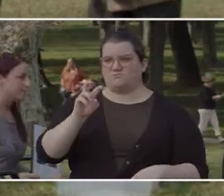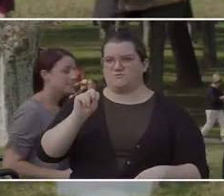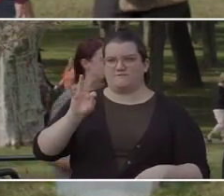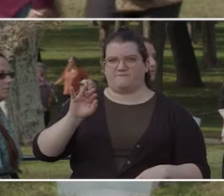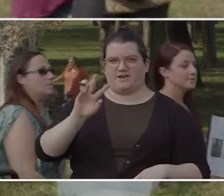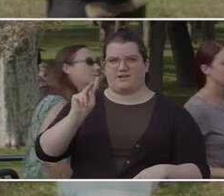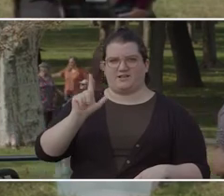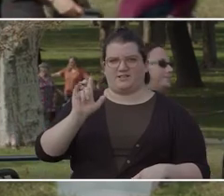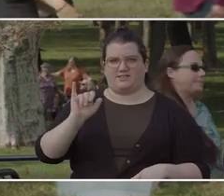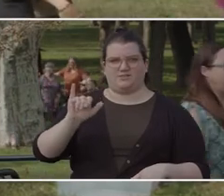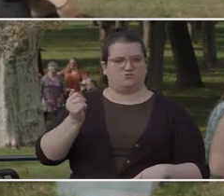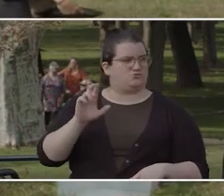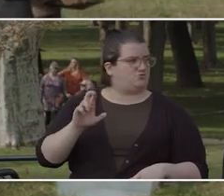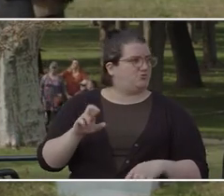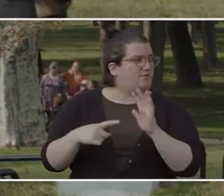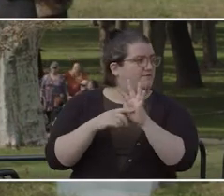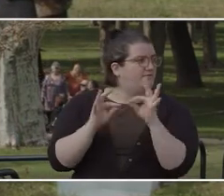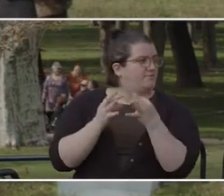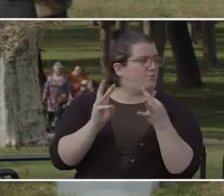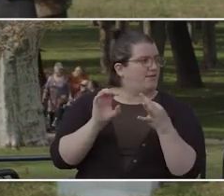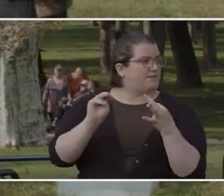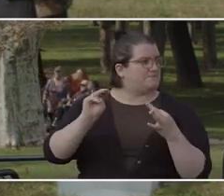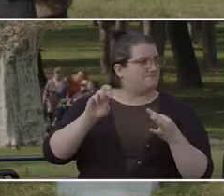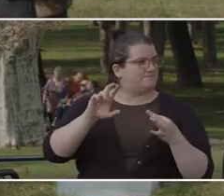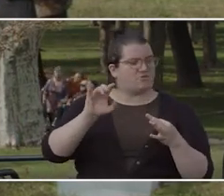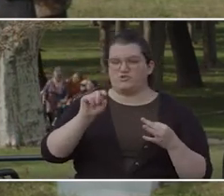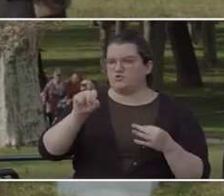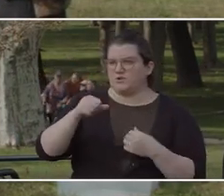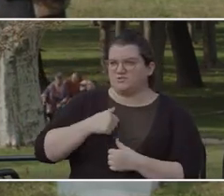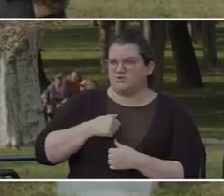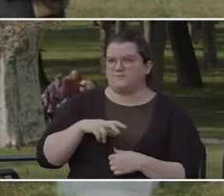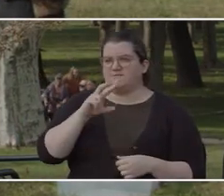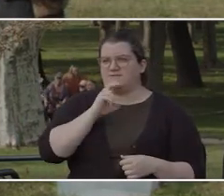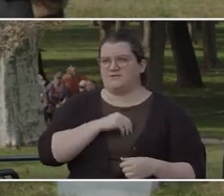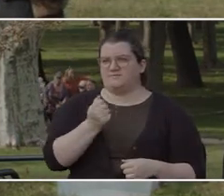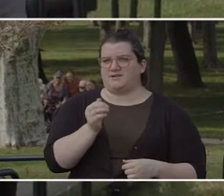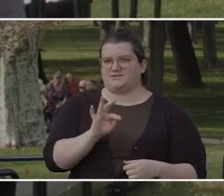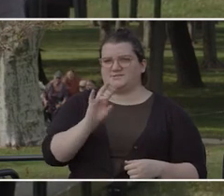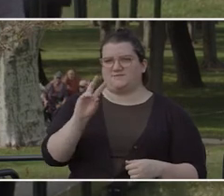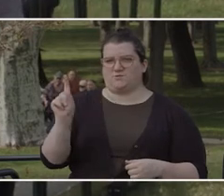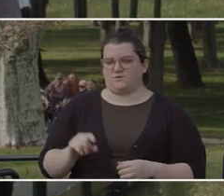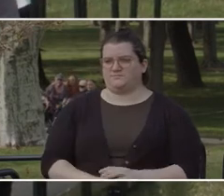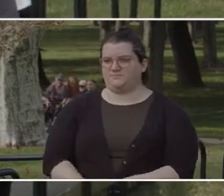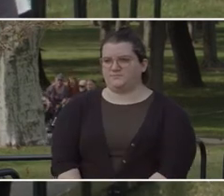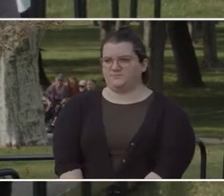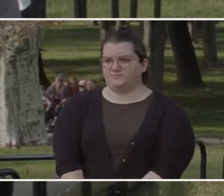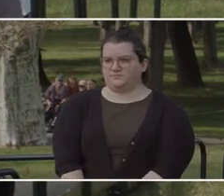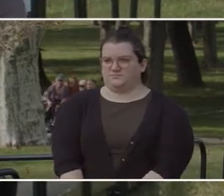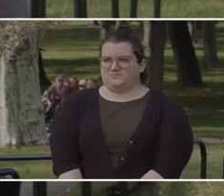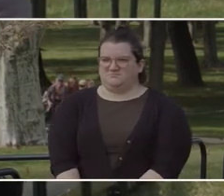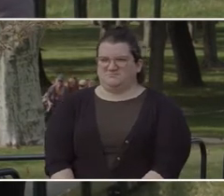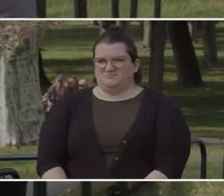On behalf of the family, William Delano Merritt, U.S. Army, Vietnam, 1971. In memory of